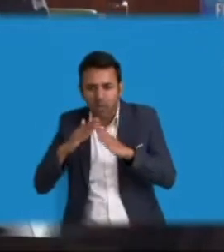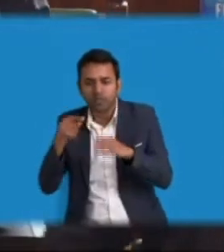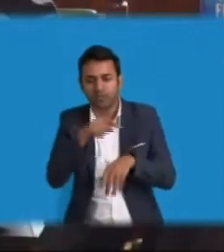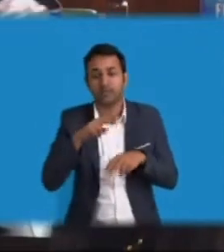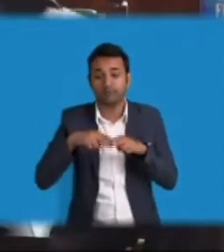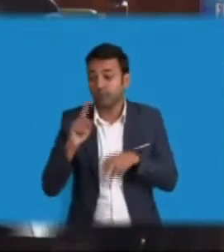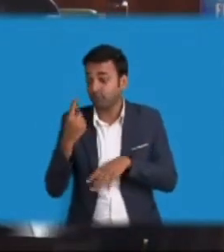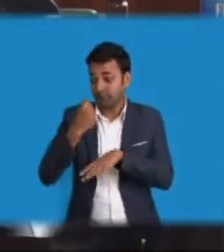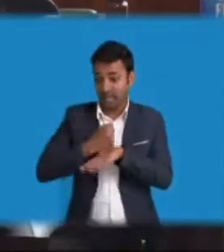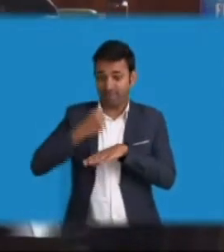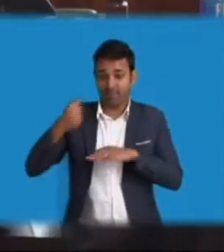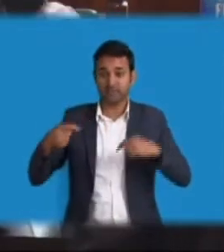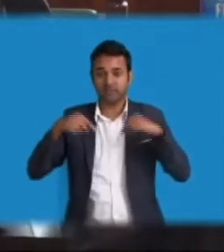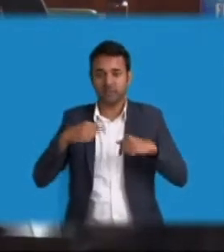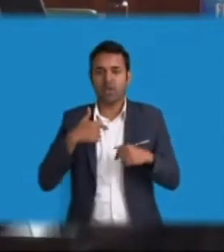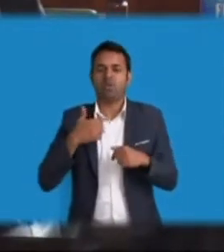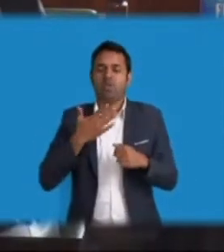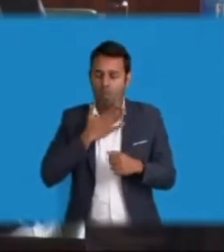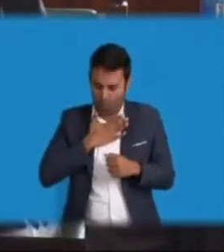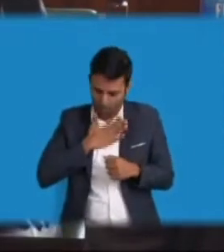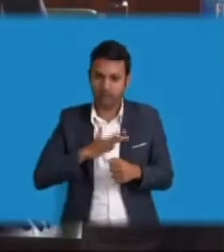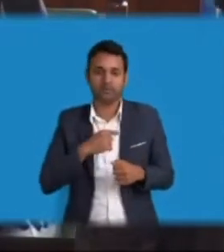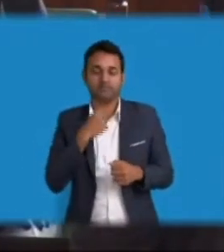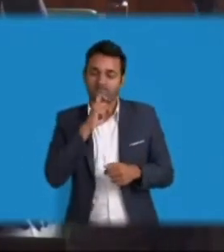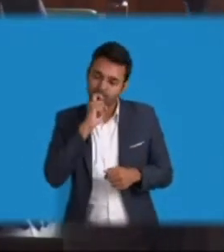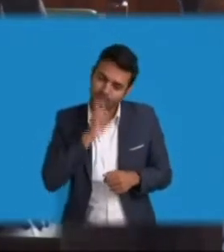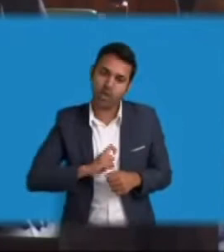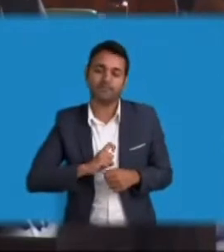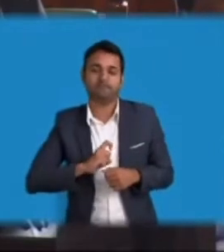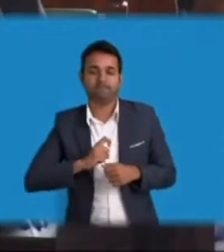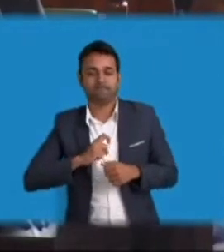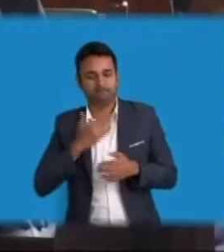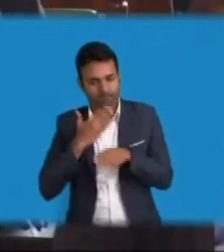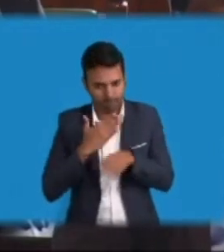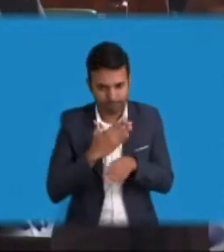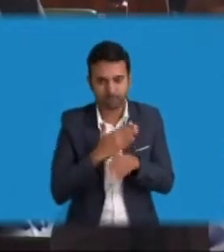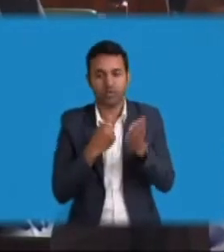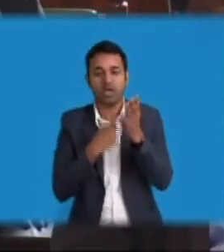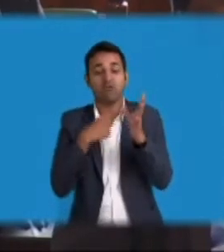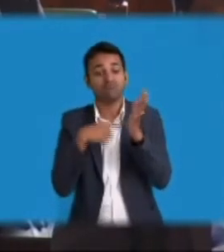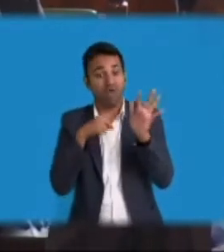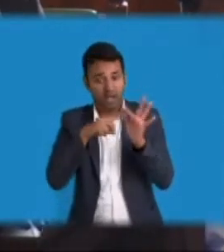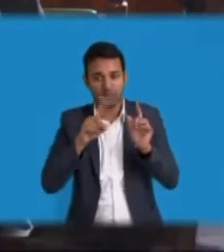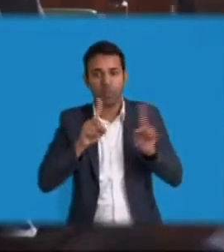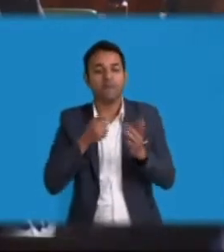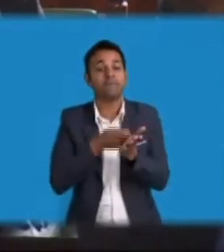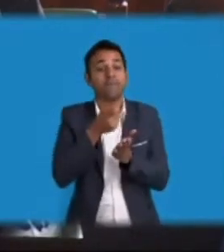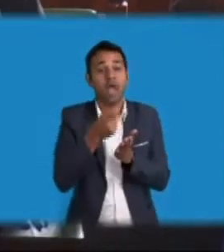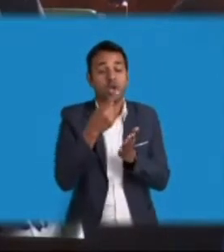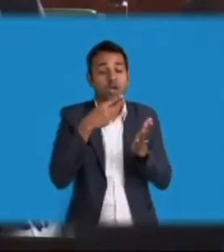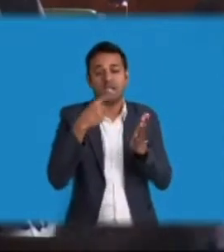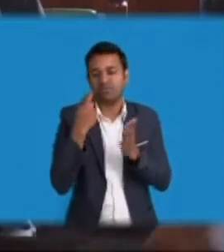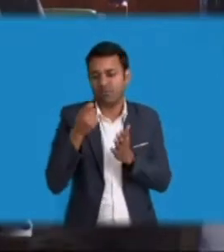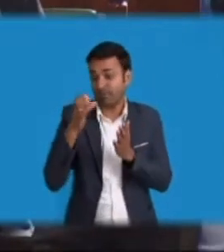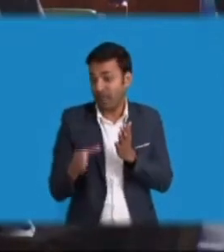living conditions of Fijian ratepayers. Madam Speaker, let me detail some of the achievements in these areas as